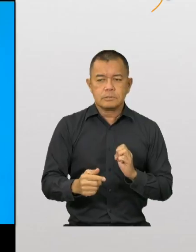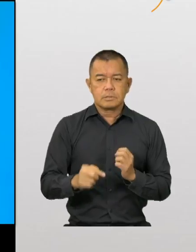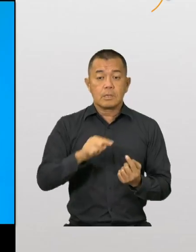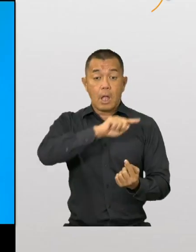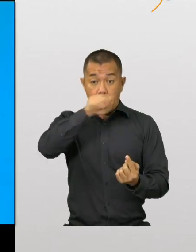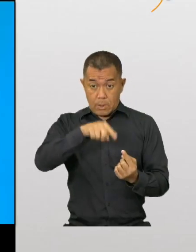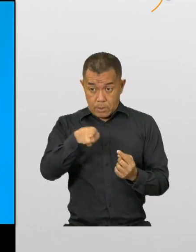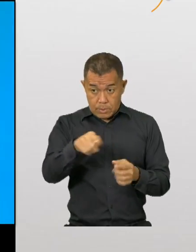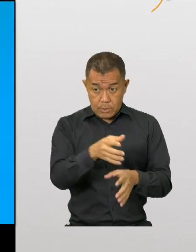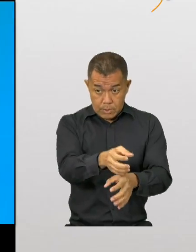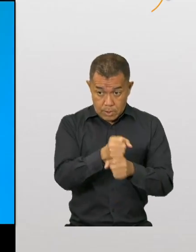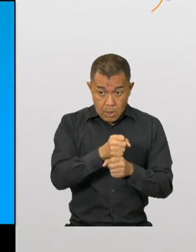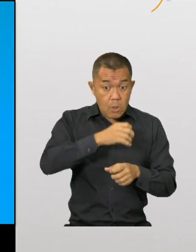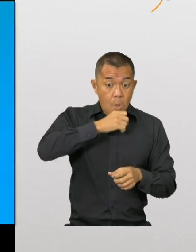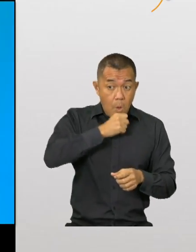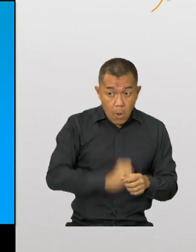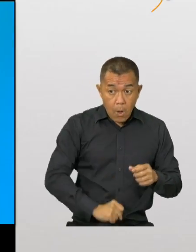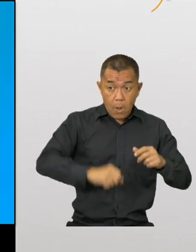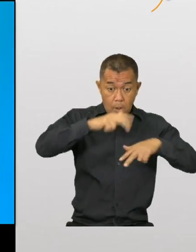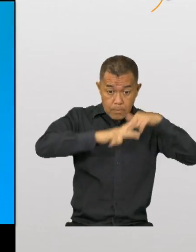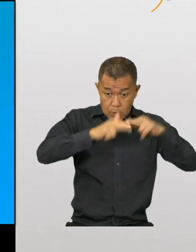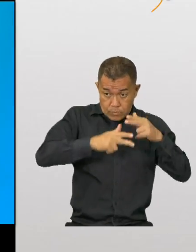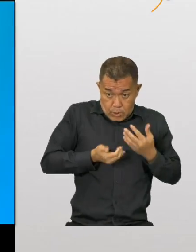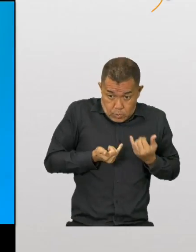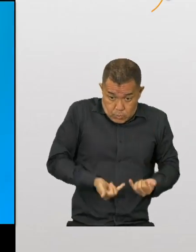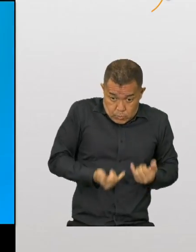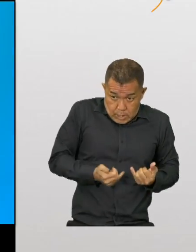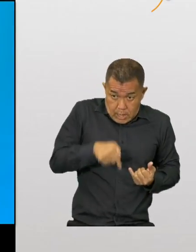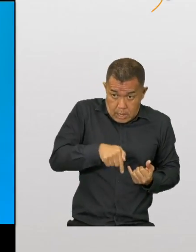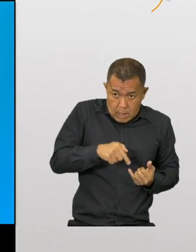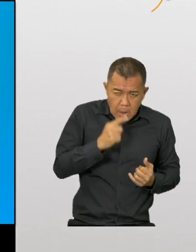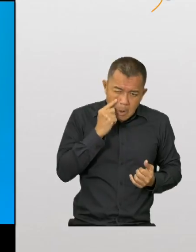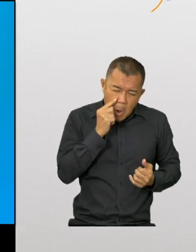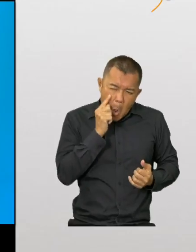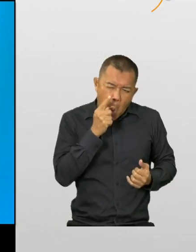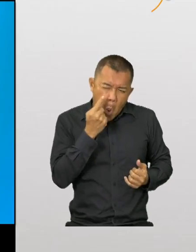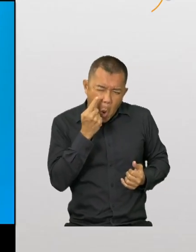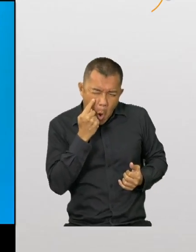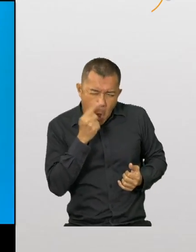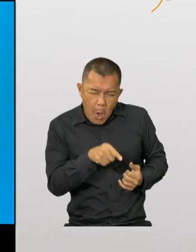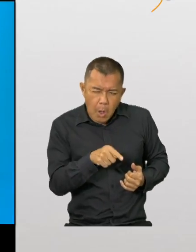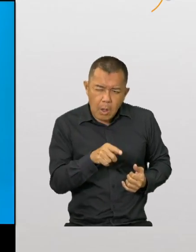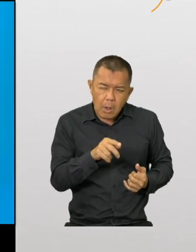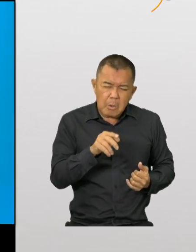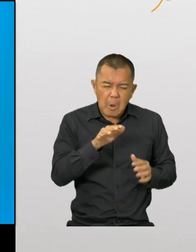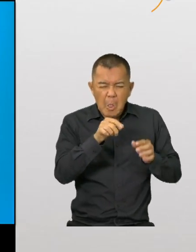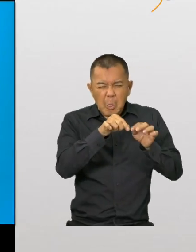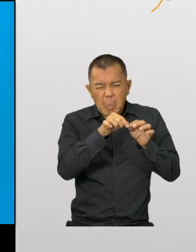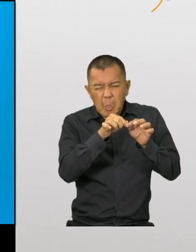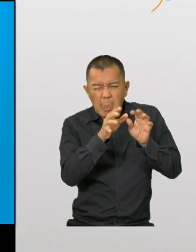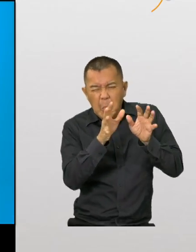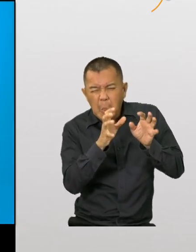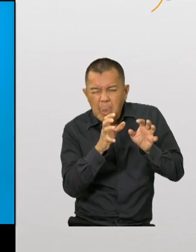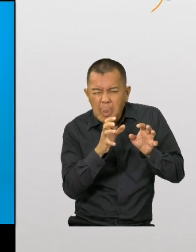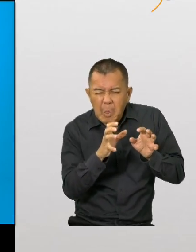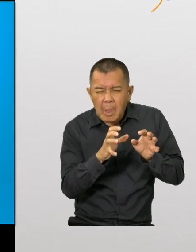today, some look rather worn even before they are 50 years old. Some condominiums are like that,